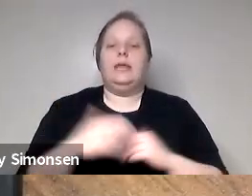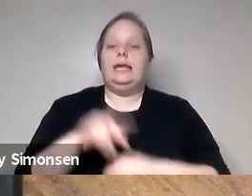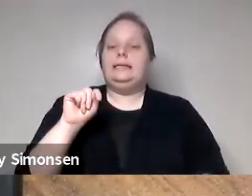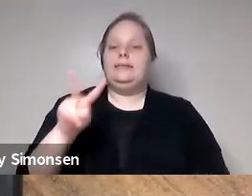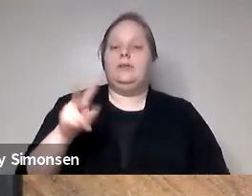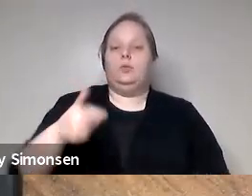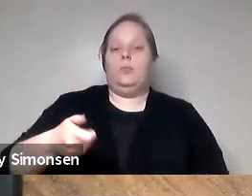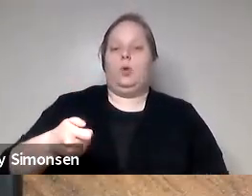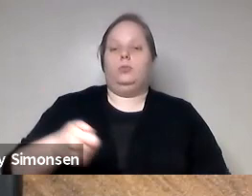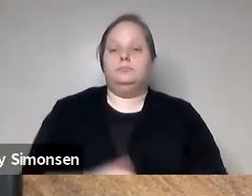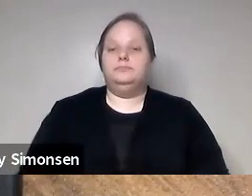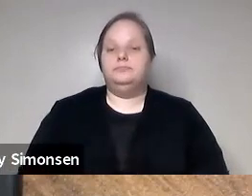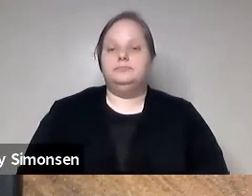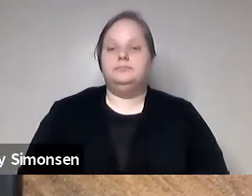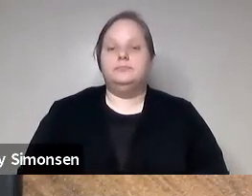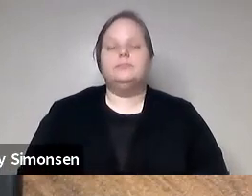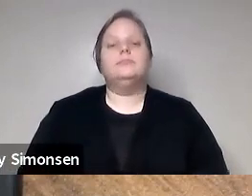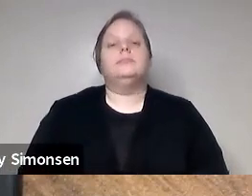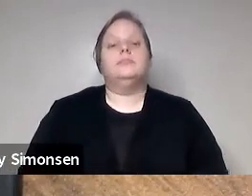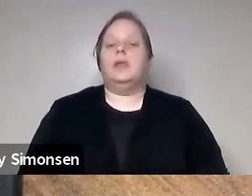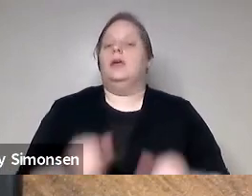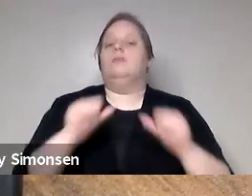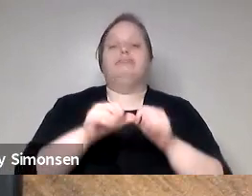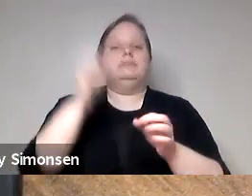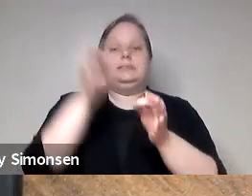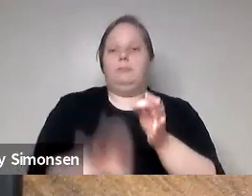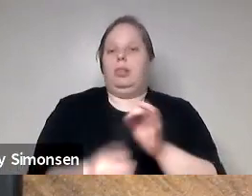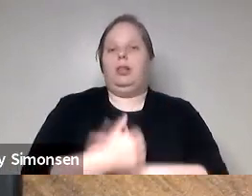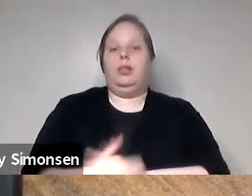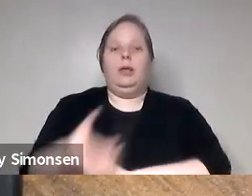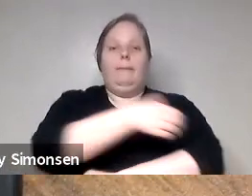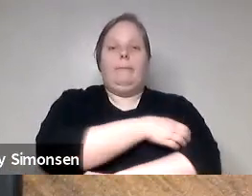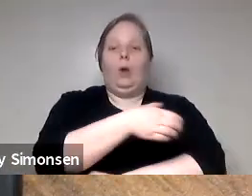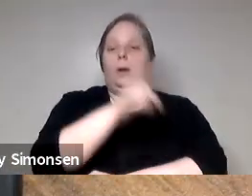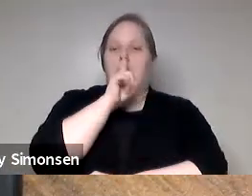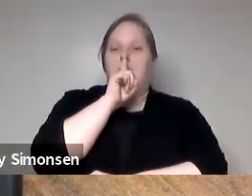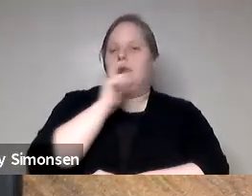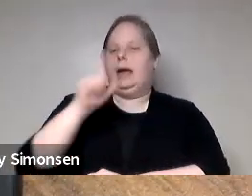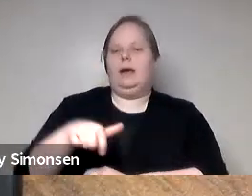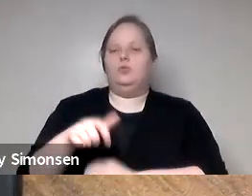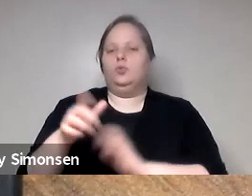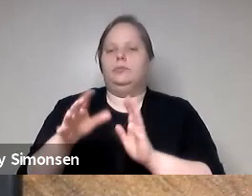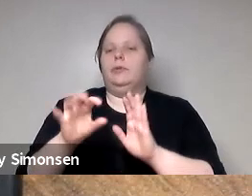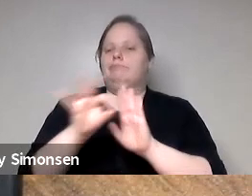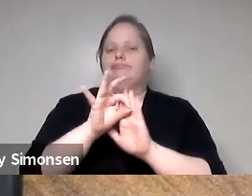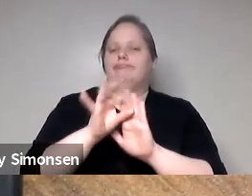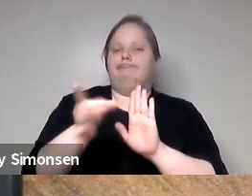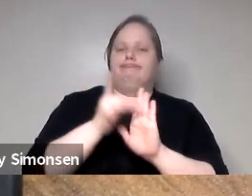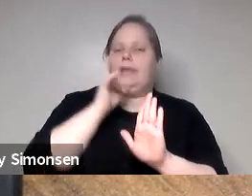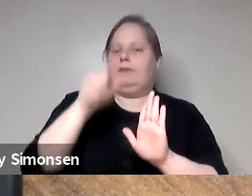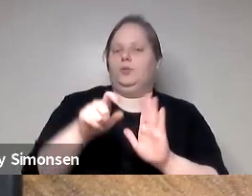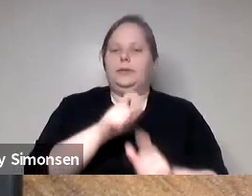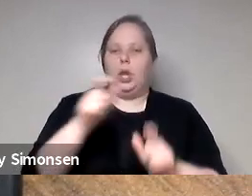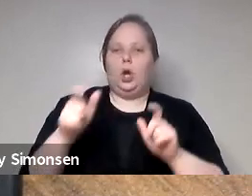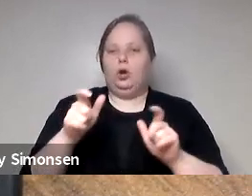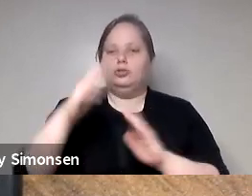remote. Like to keep this simple as well. The power button doesn't need a bump dot. It's large, it's